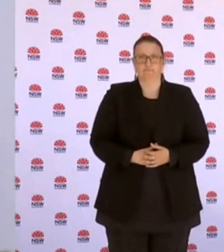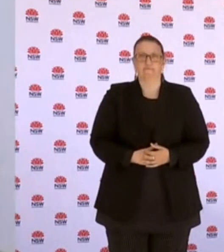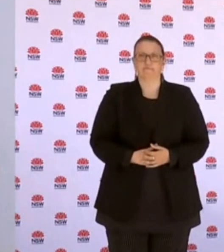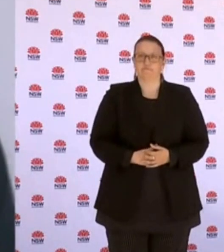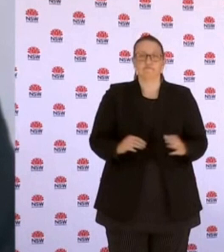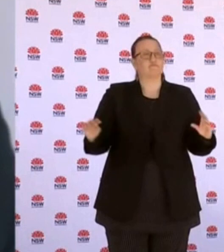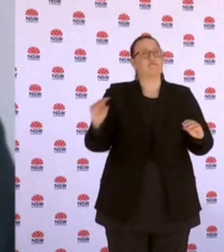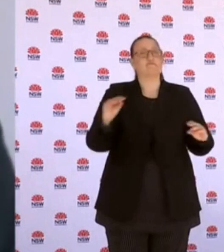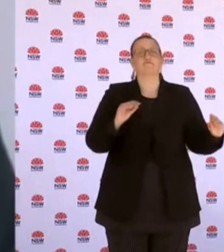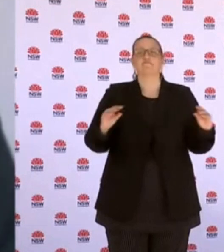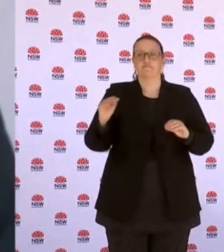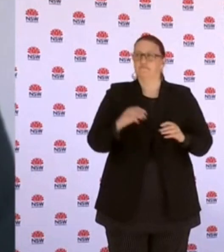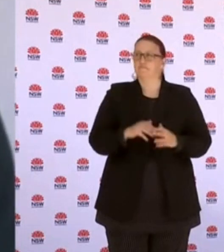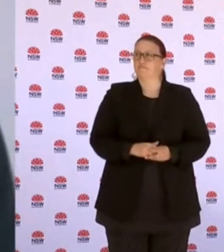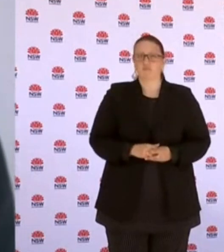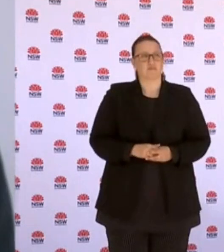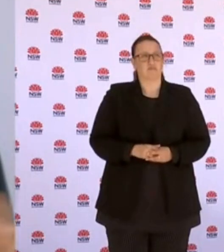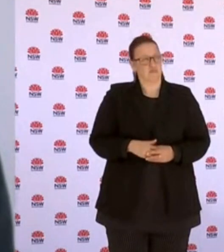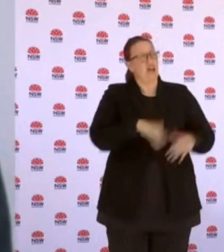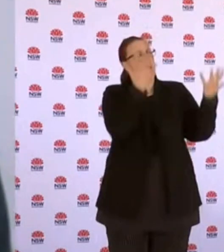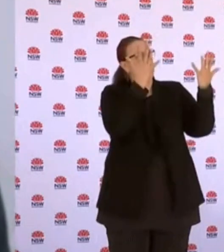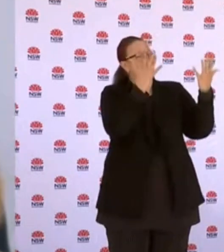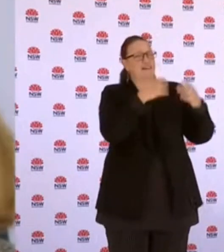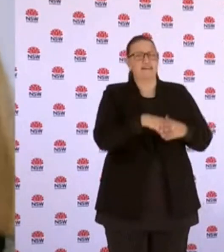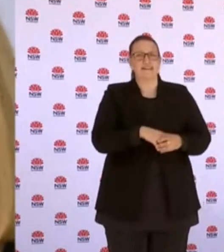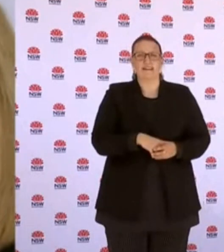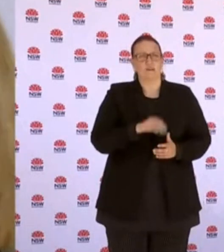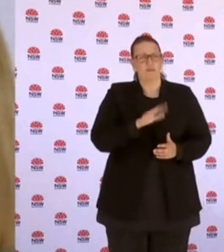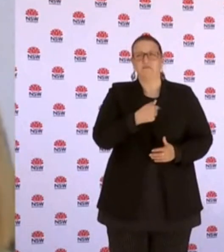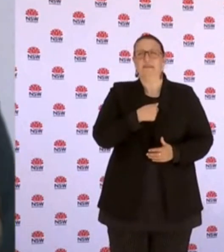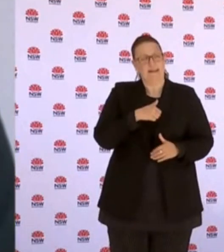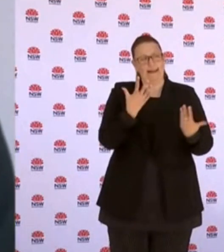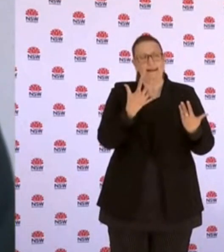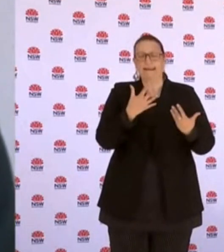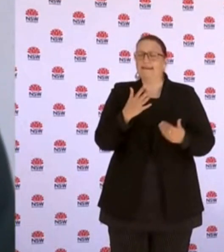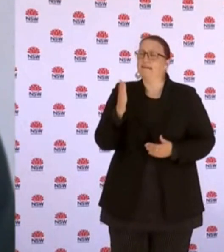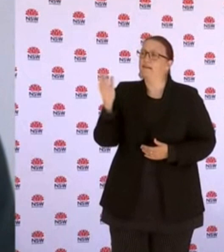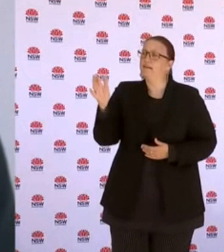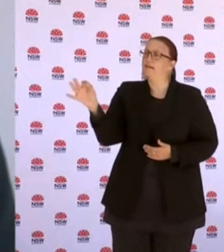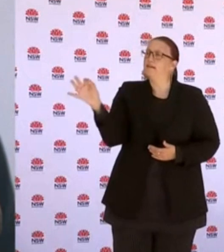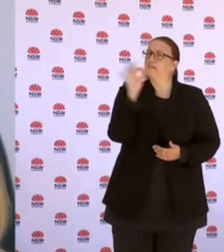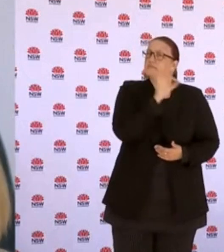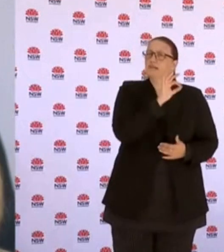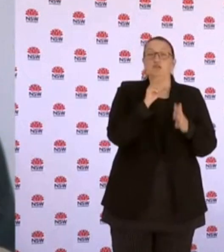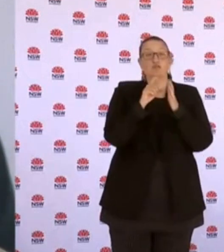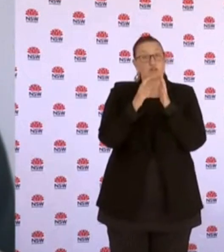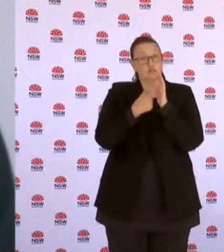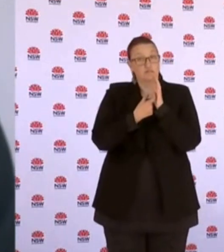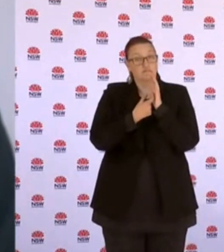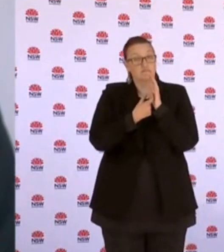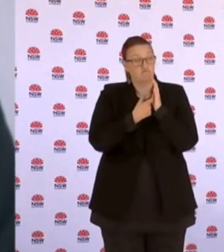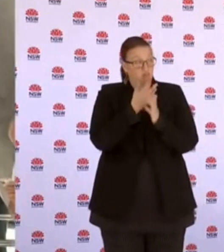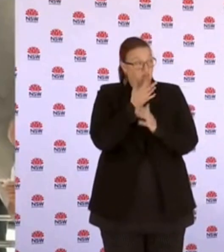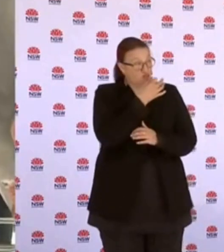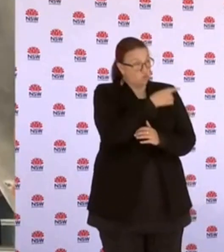there's a case. I've got one here and one here. Sorry. So, Dr. Chant, the Premier says that the settings in place are